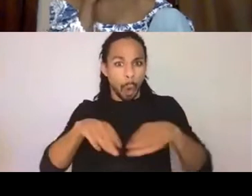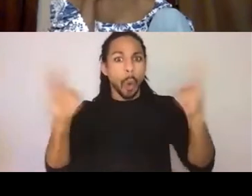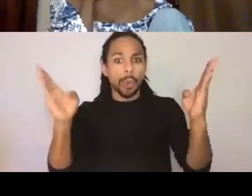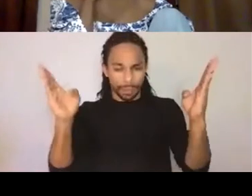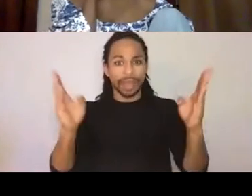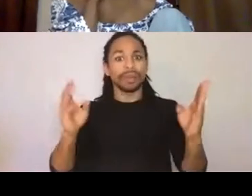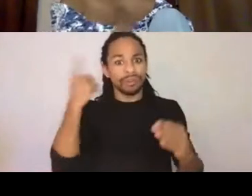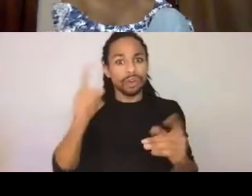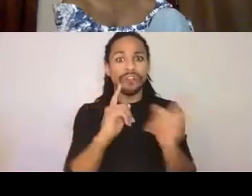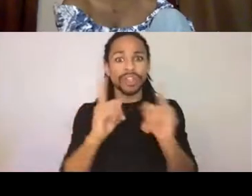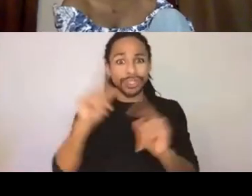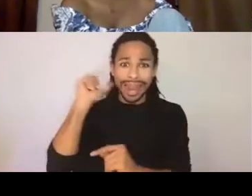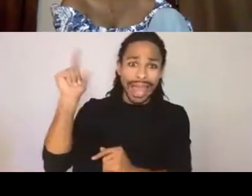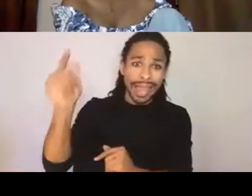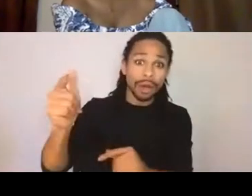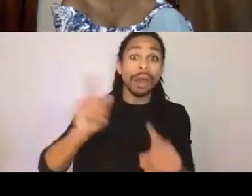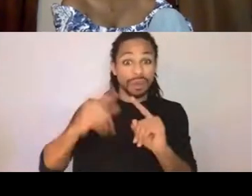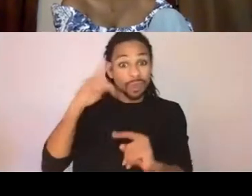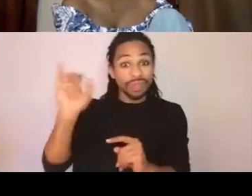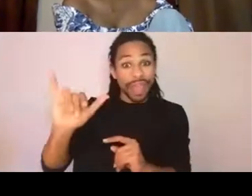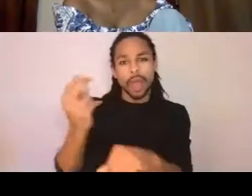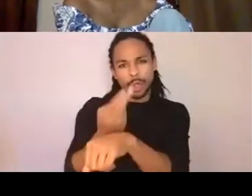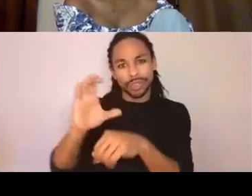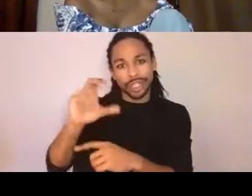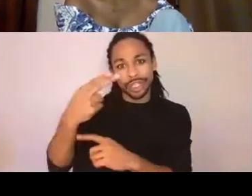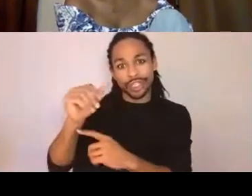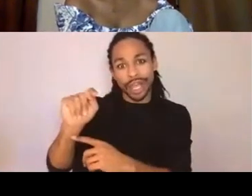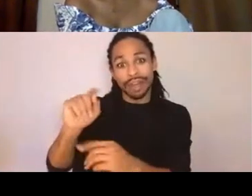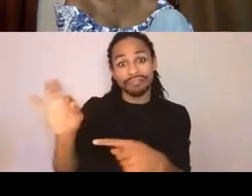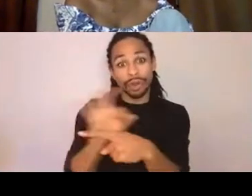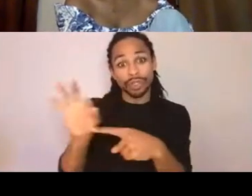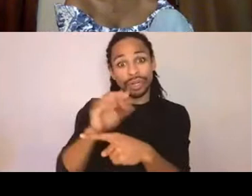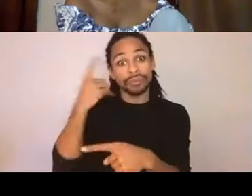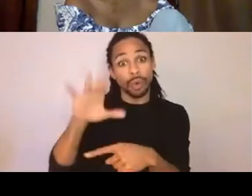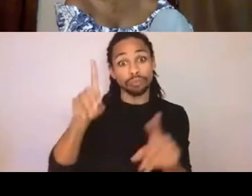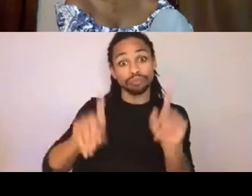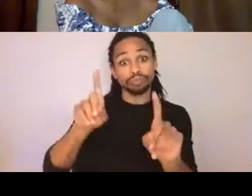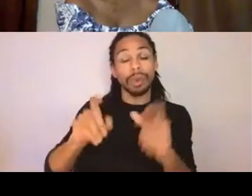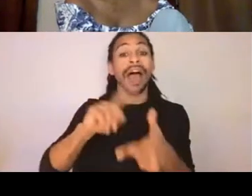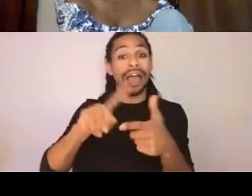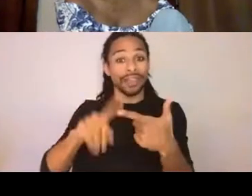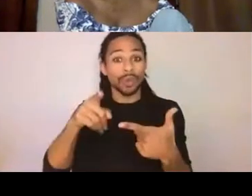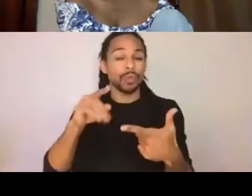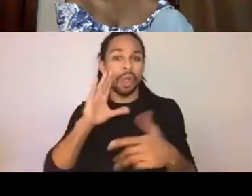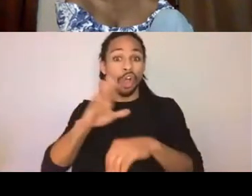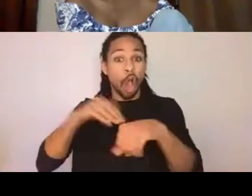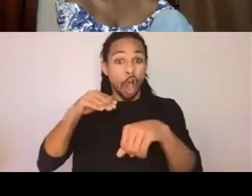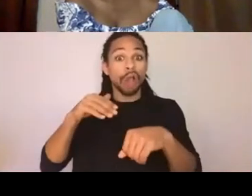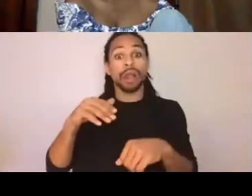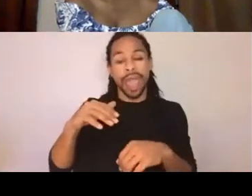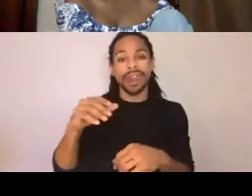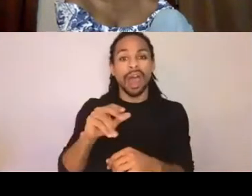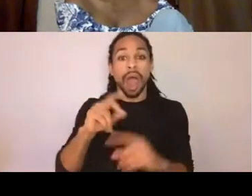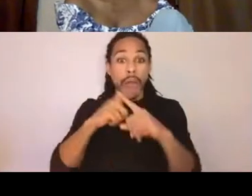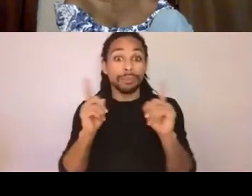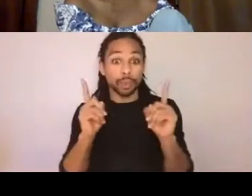ask that you use the chat function to submit your query, and then you'll be called on and unmuted. If you prefer to have your question read for you by